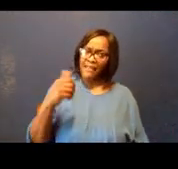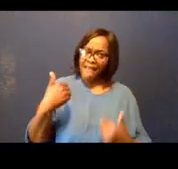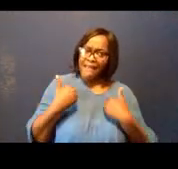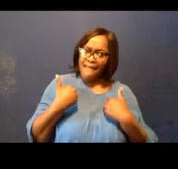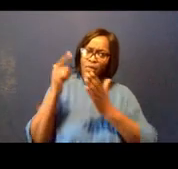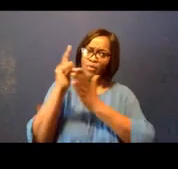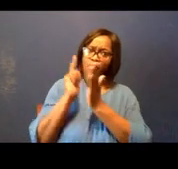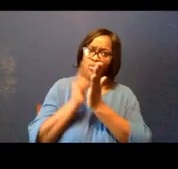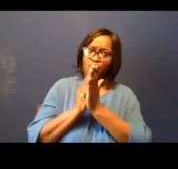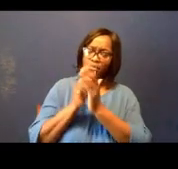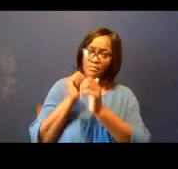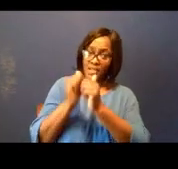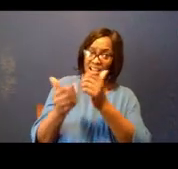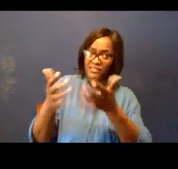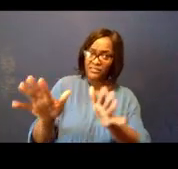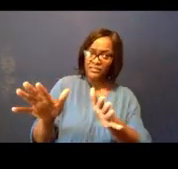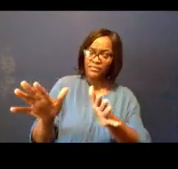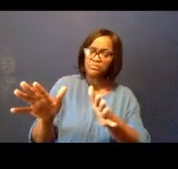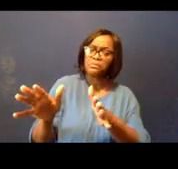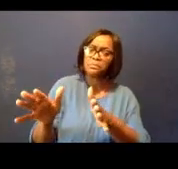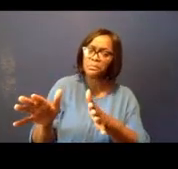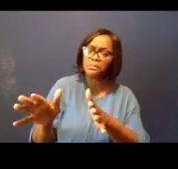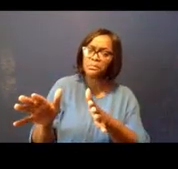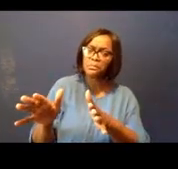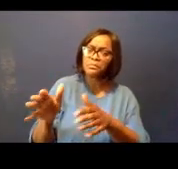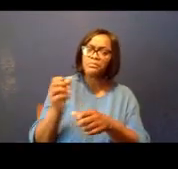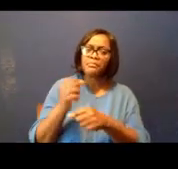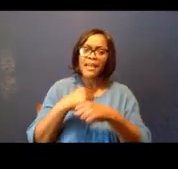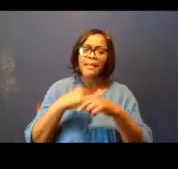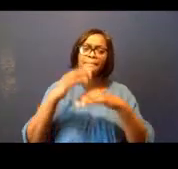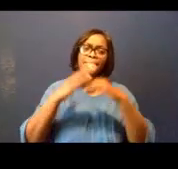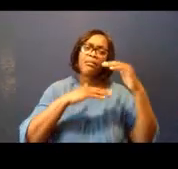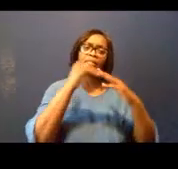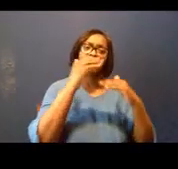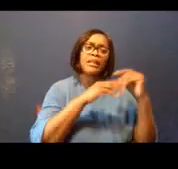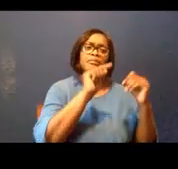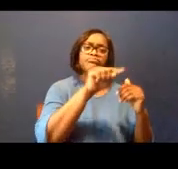that a person that was disabled